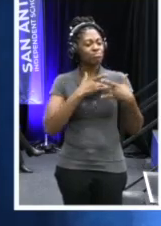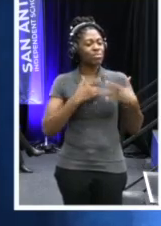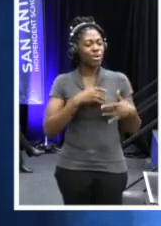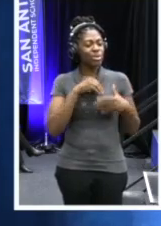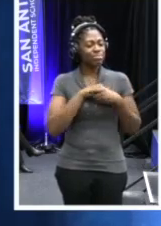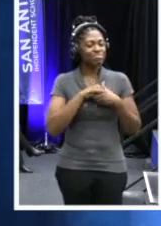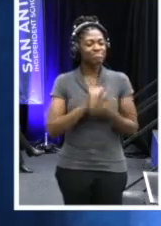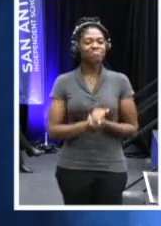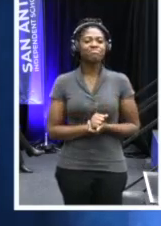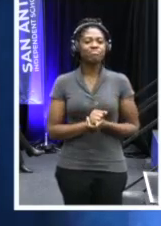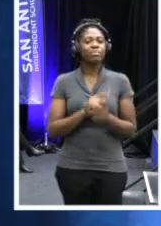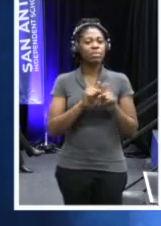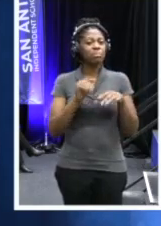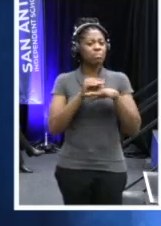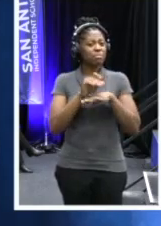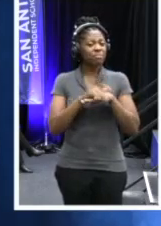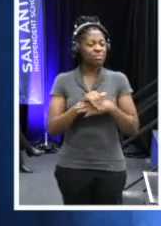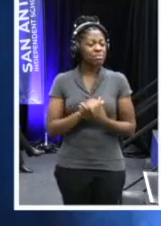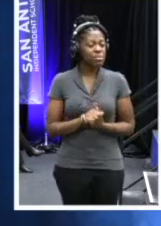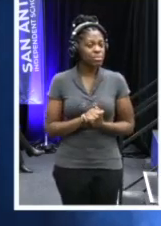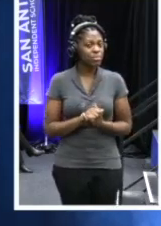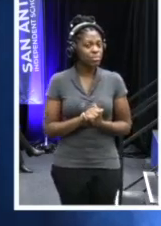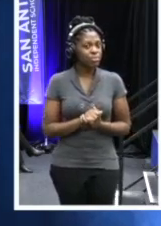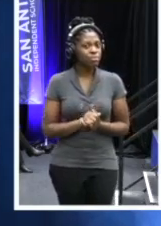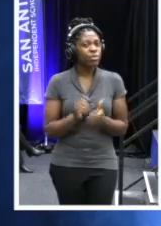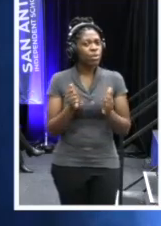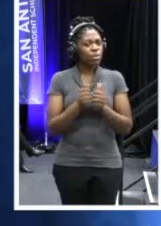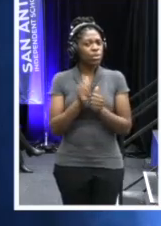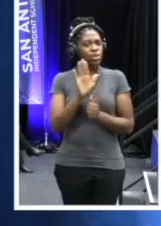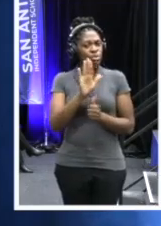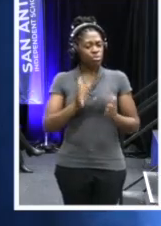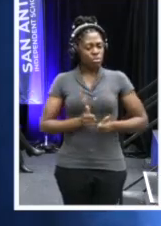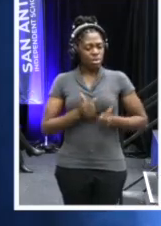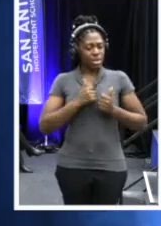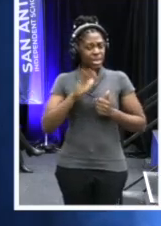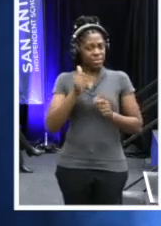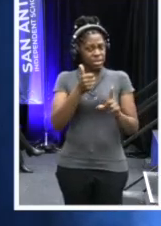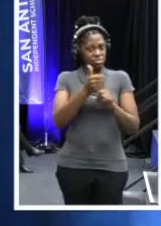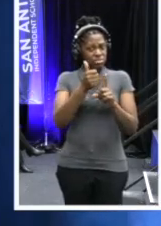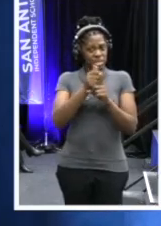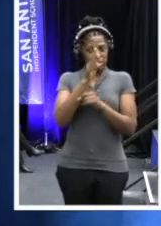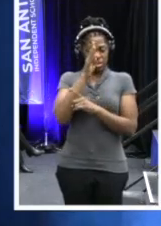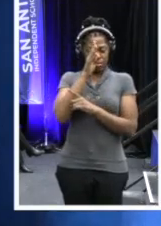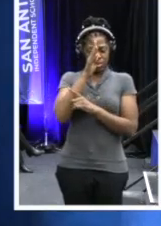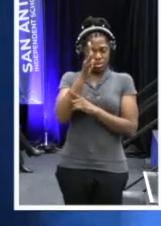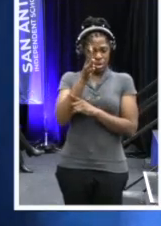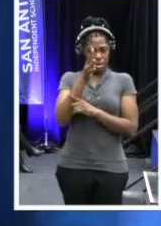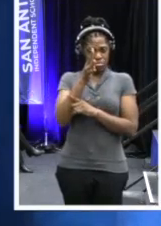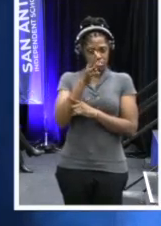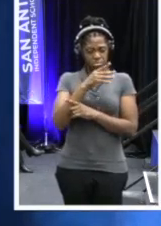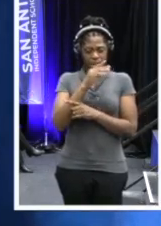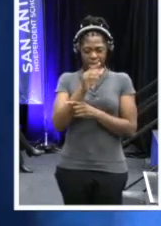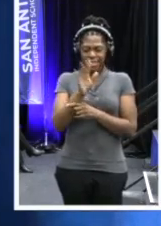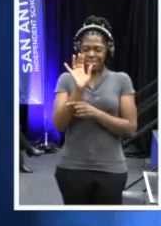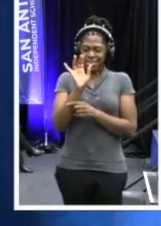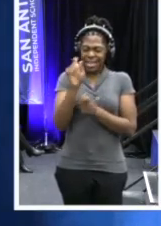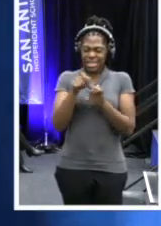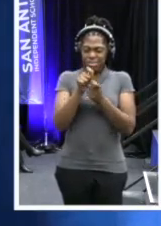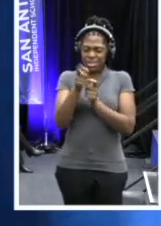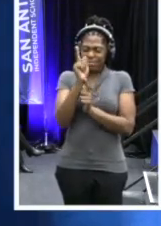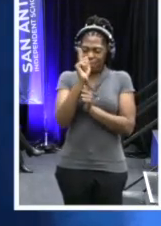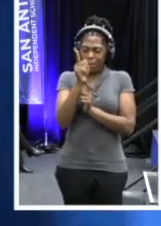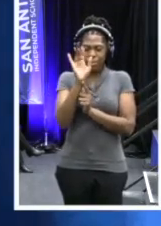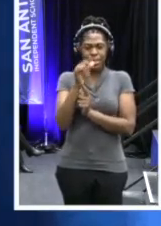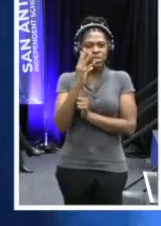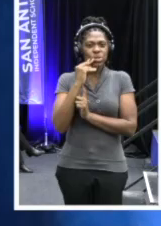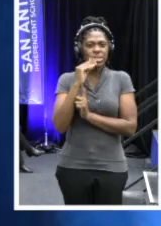is this: as you live the life you create, at the very moment that you encounter difficulty,